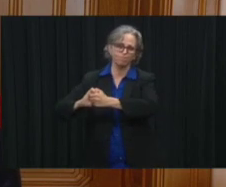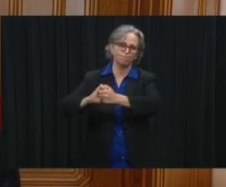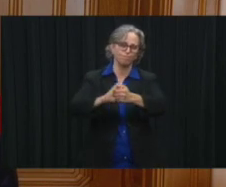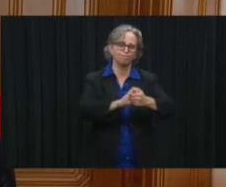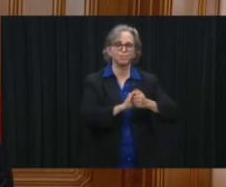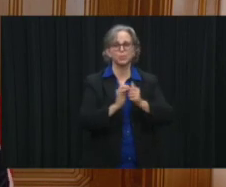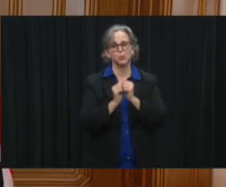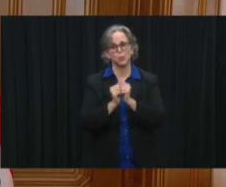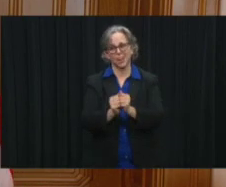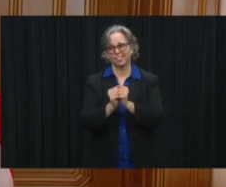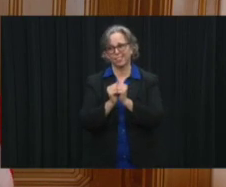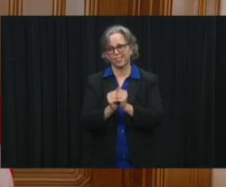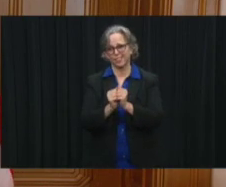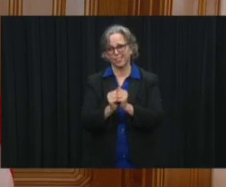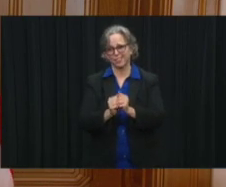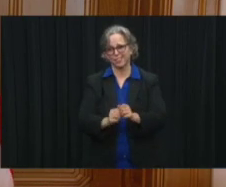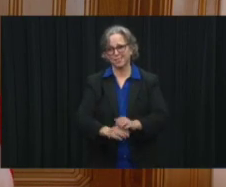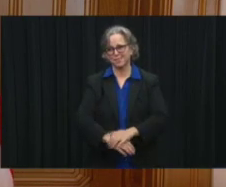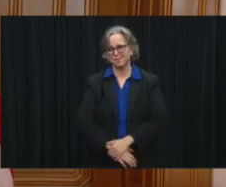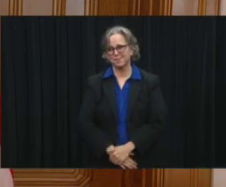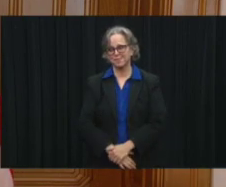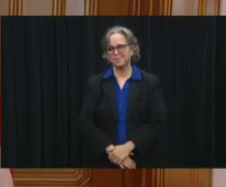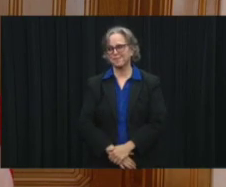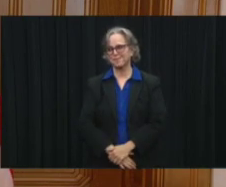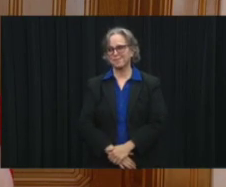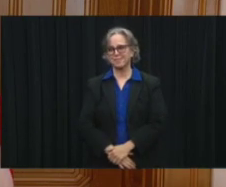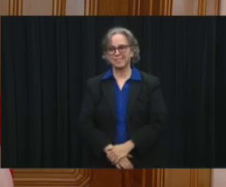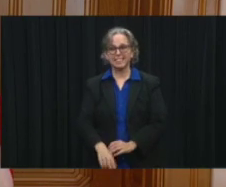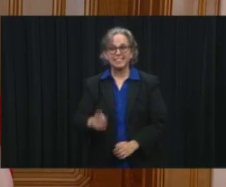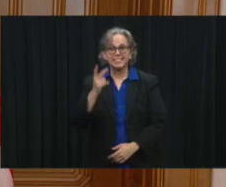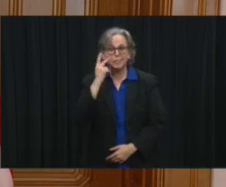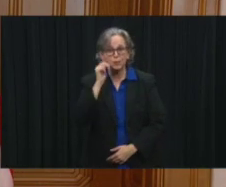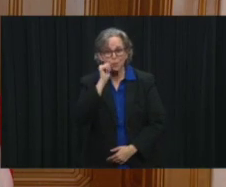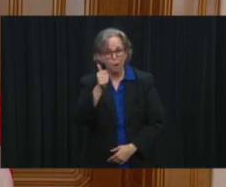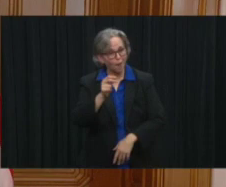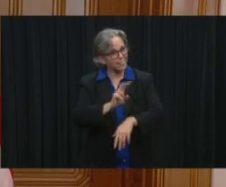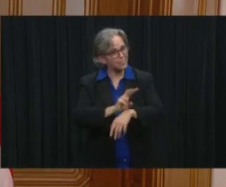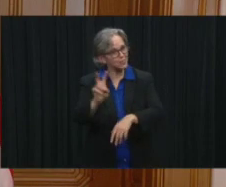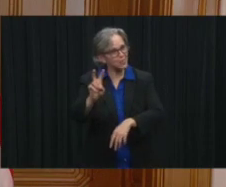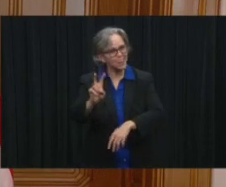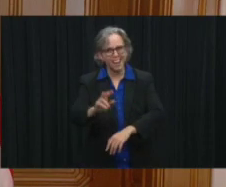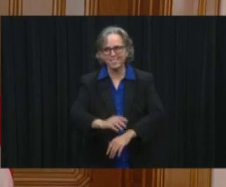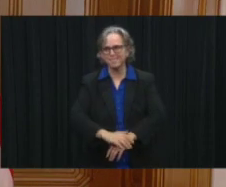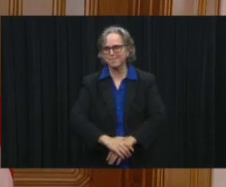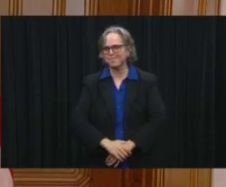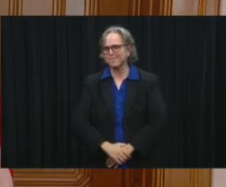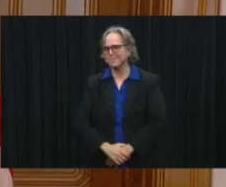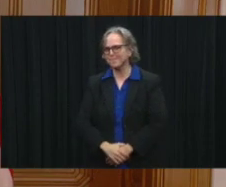We'll see you all tomorrow at 2 o'clock. Thanks a lot.